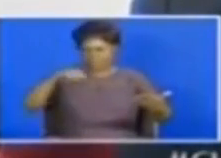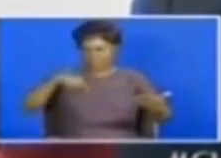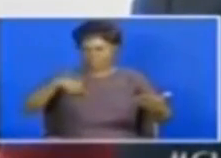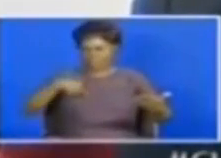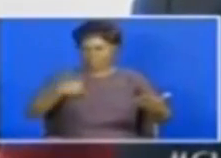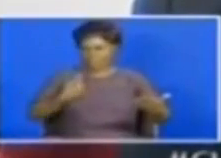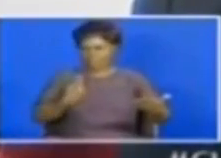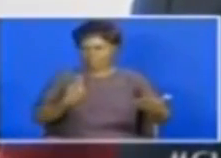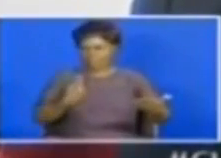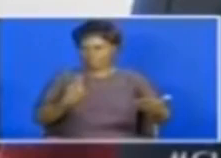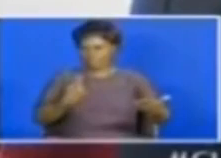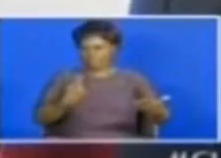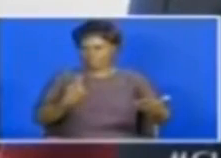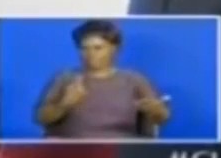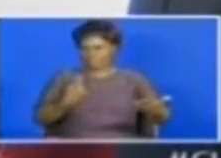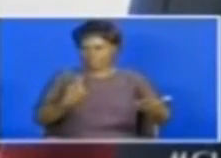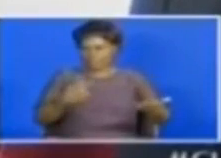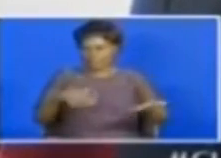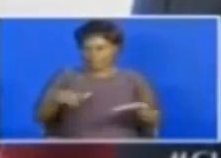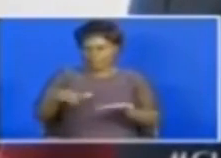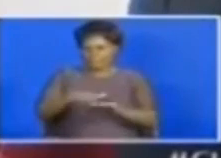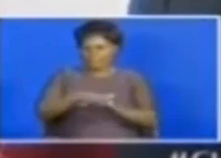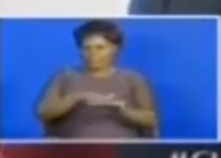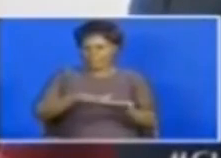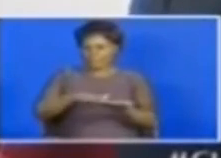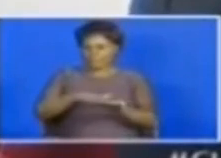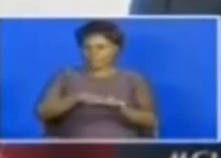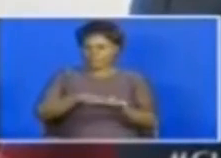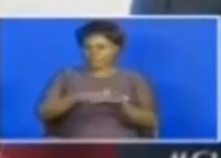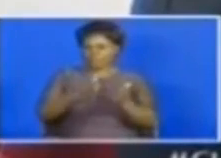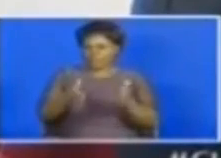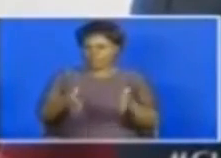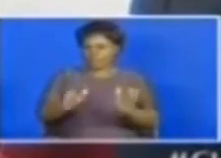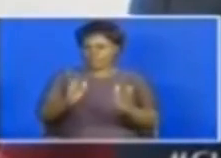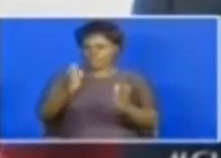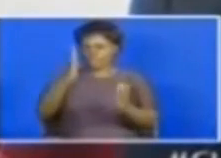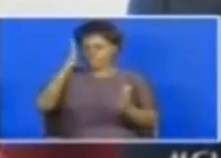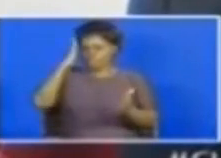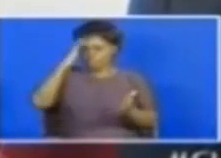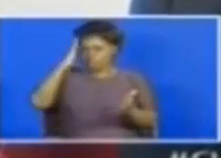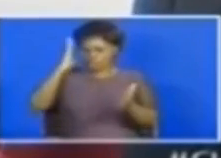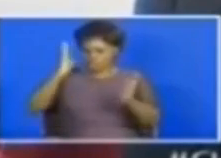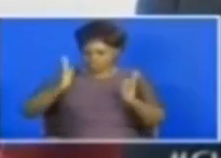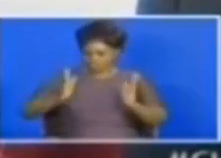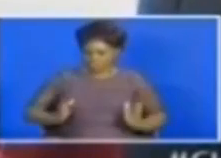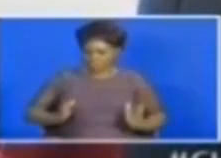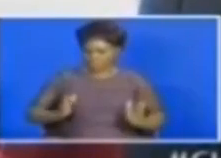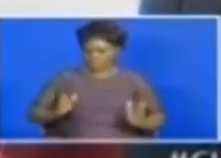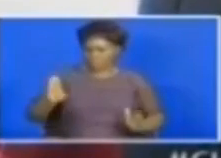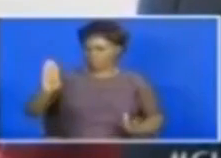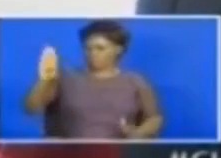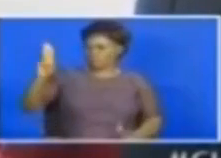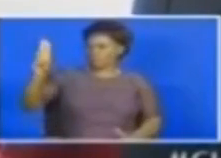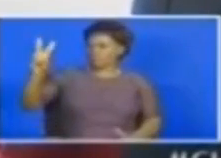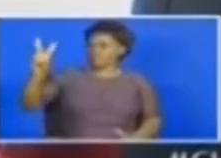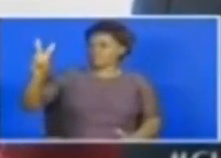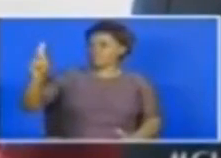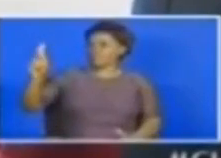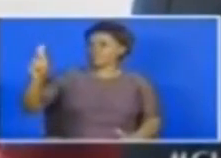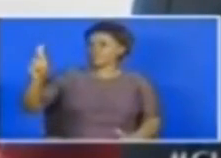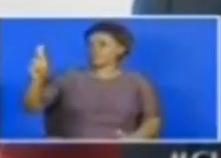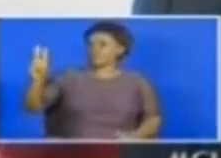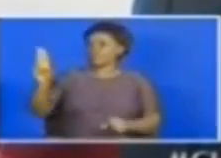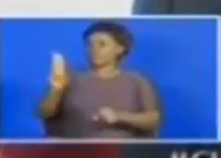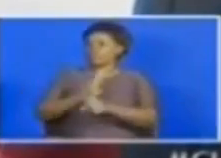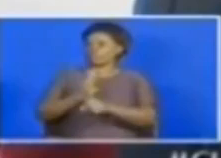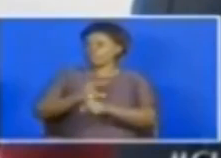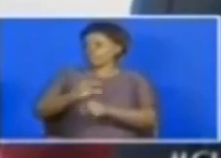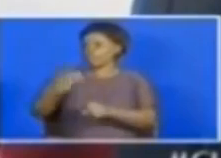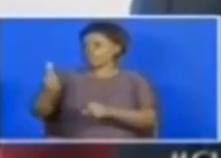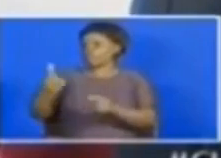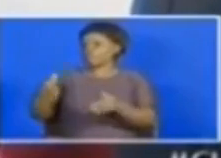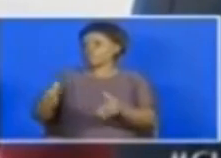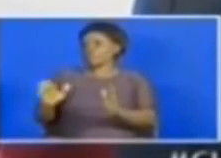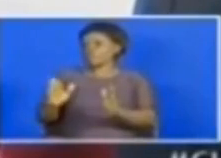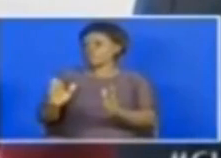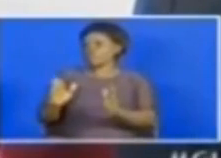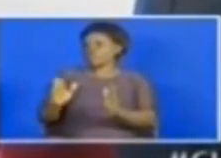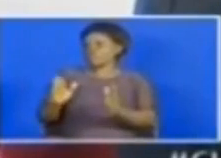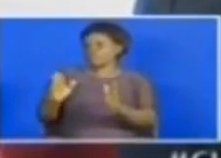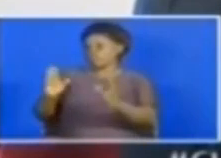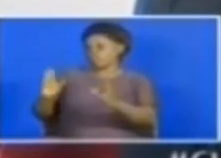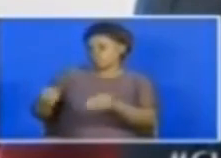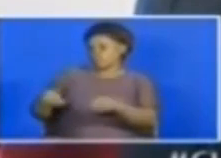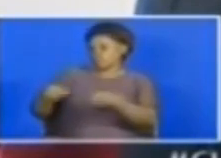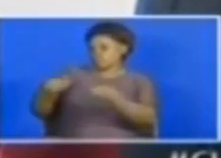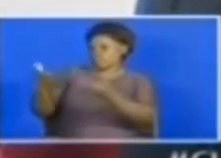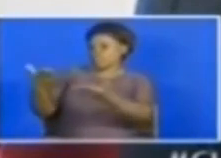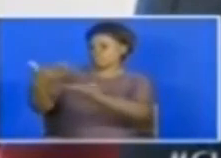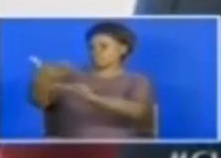the default, the primary way of identifying you has to be the biometrics. Mm-hmm. So if we use any of those methods, then we are going